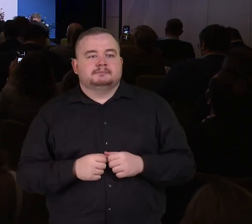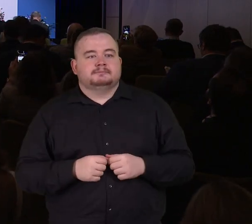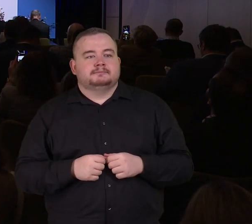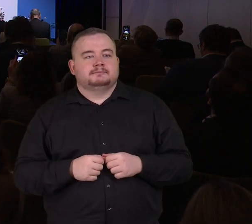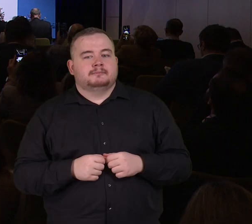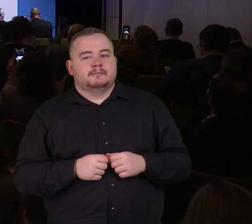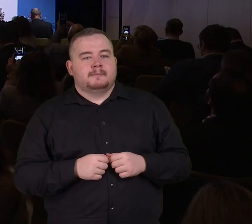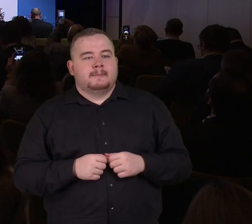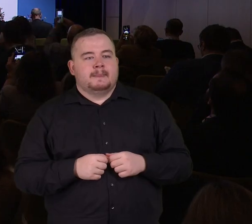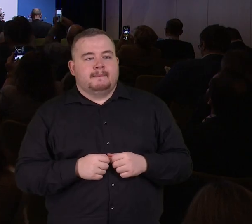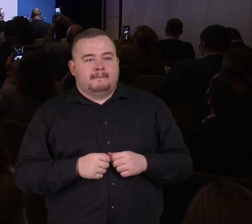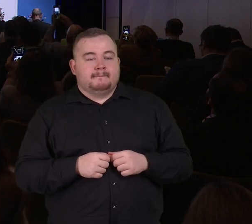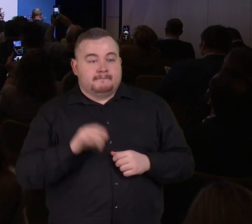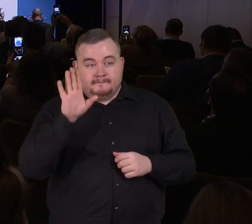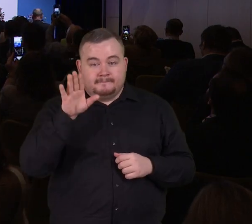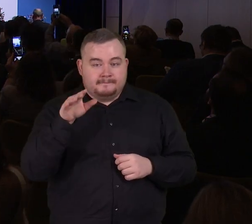installed.